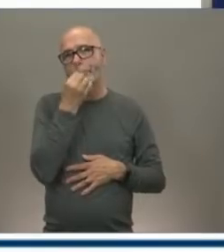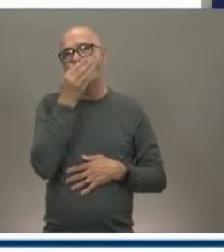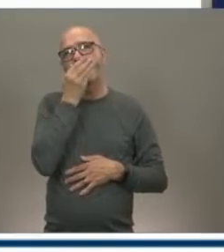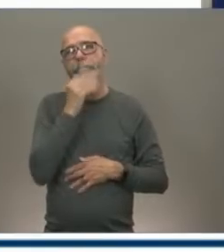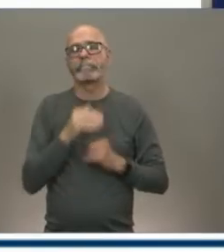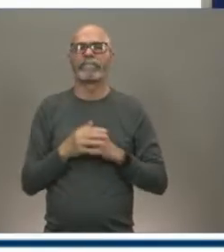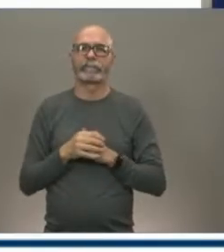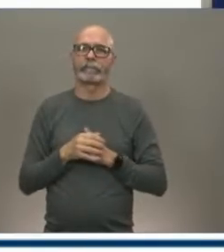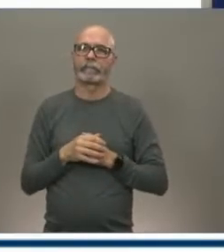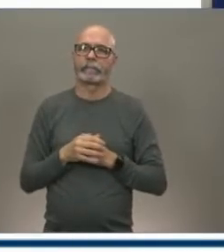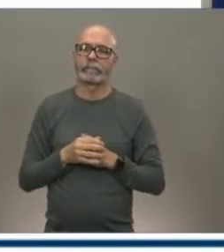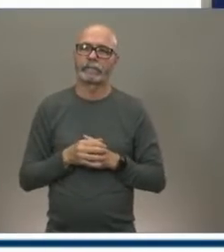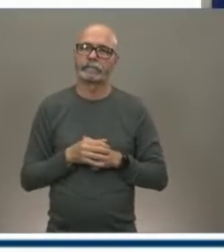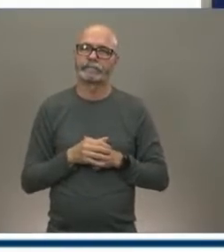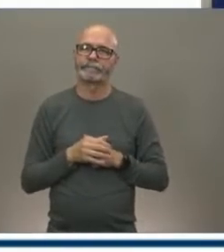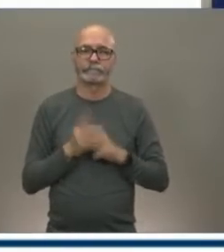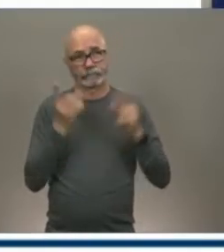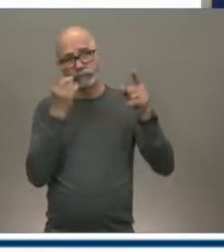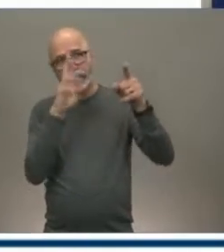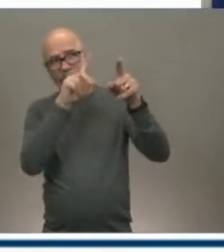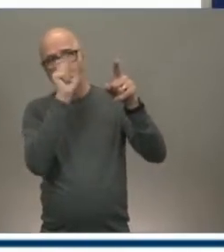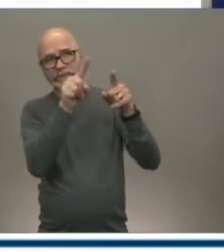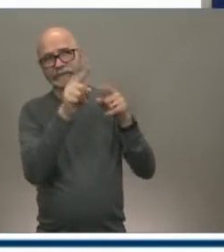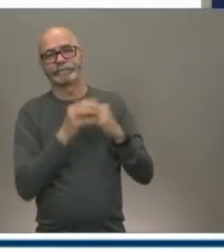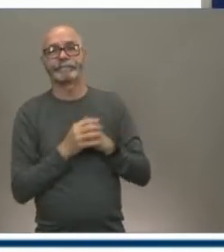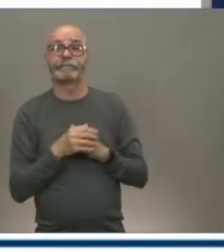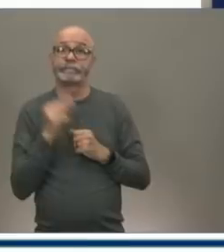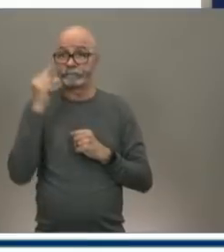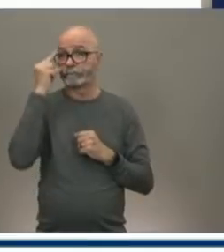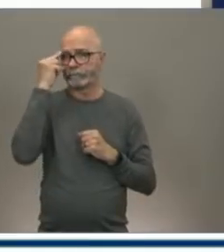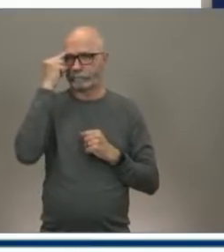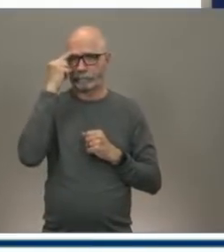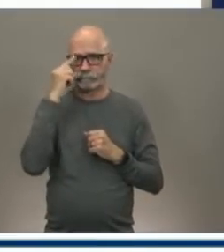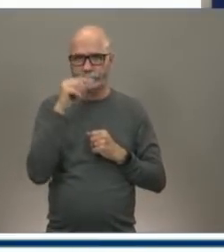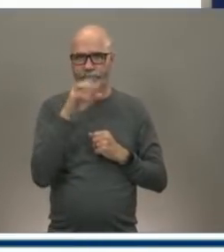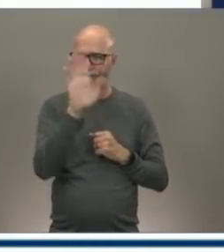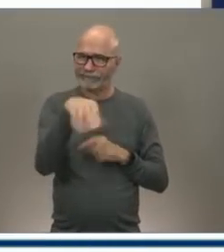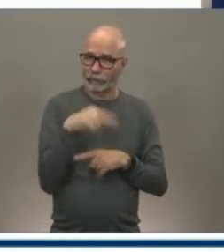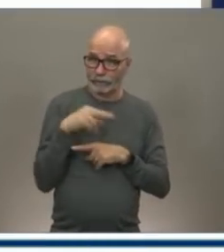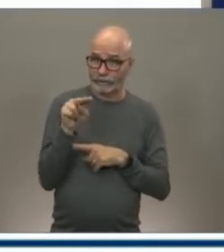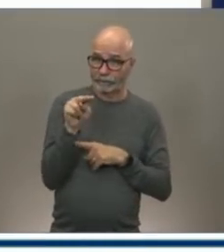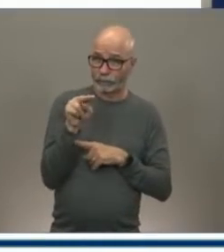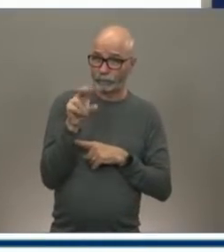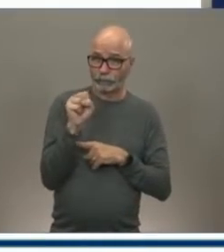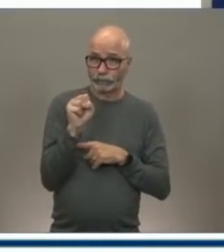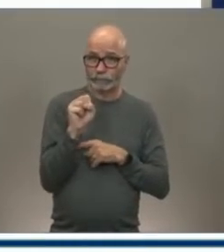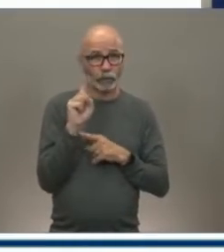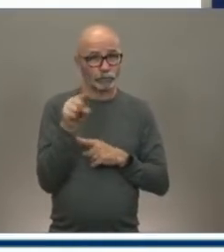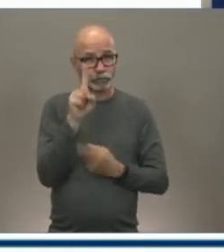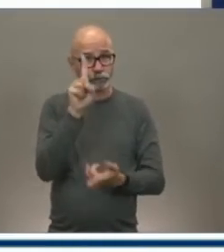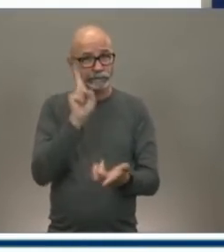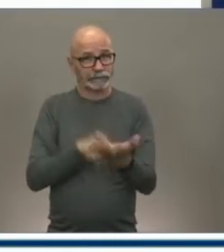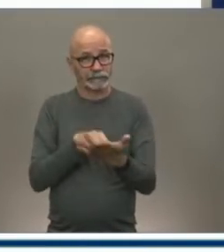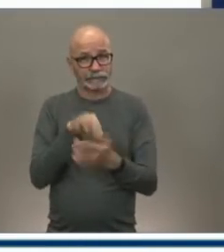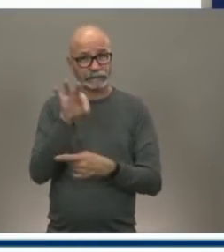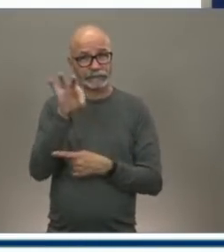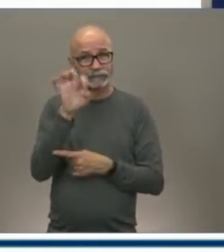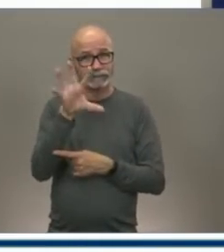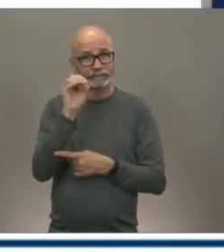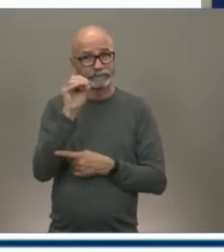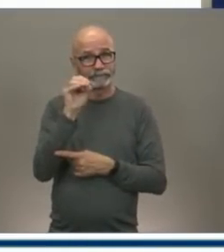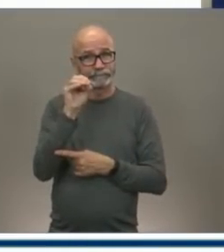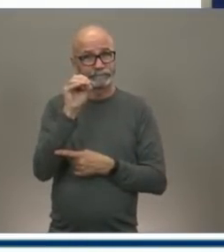Thank you. Dr. Strang, why is Nova Scotia only getting 1,950 doses of the vaccine as opposed to more, considering